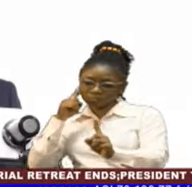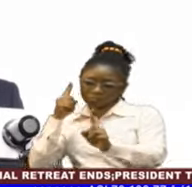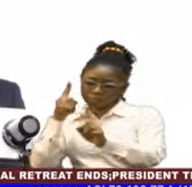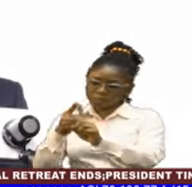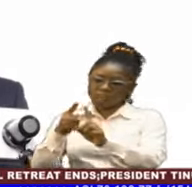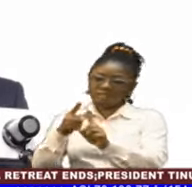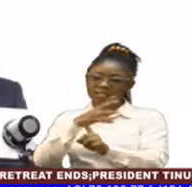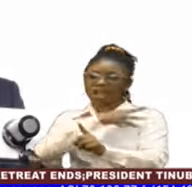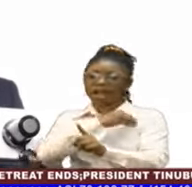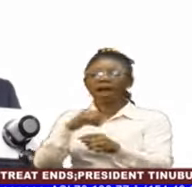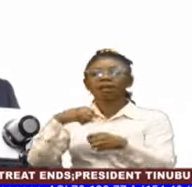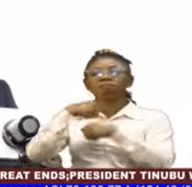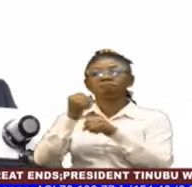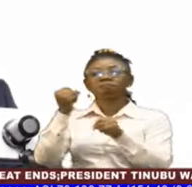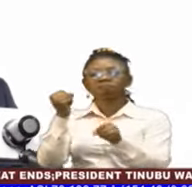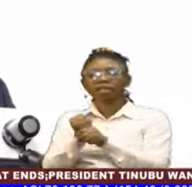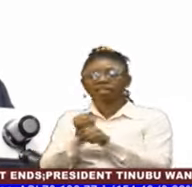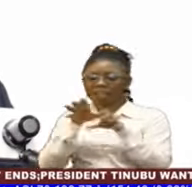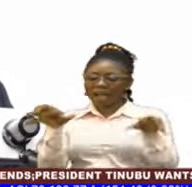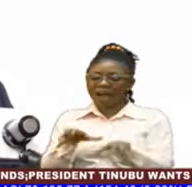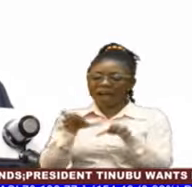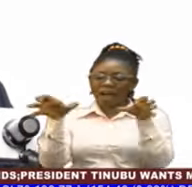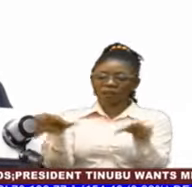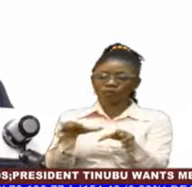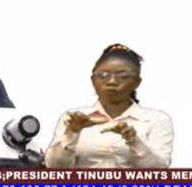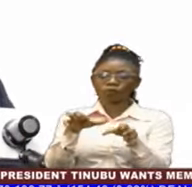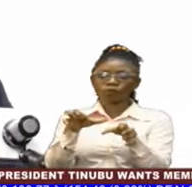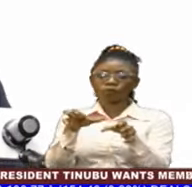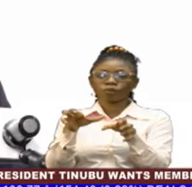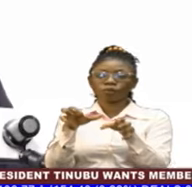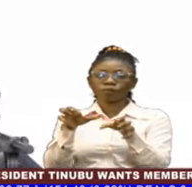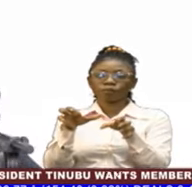and it makes actions quite.